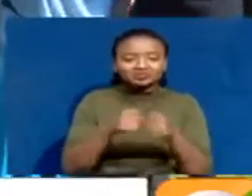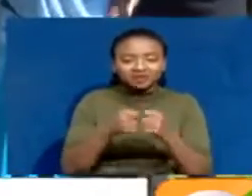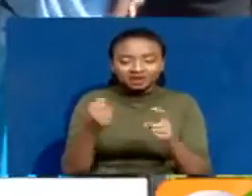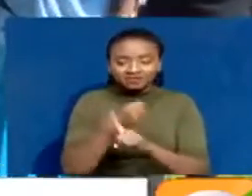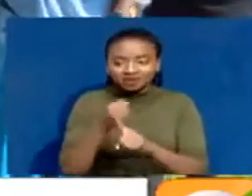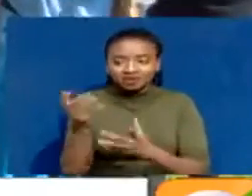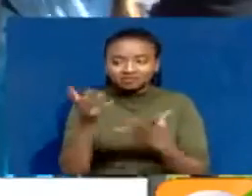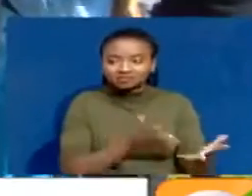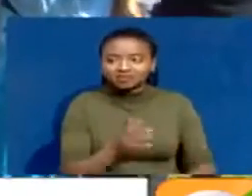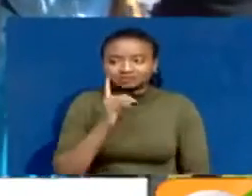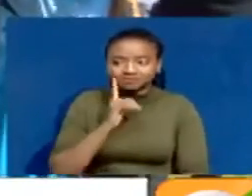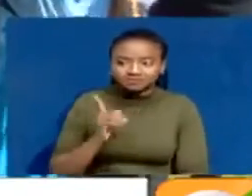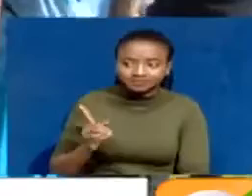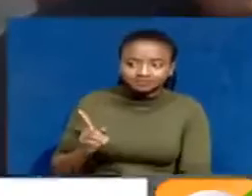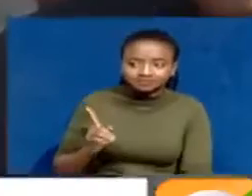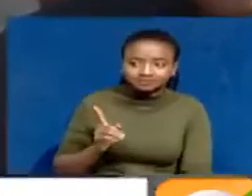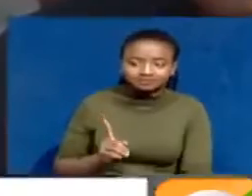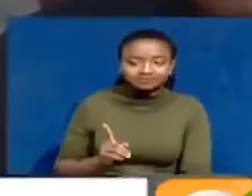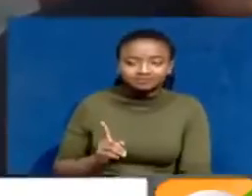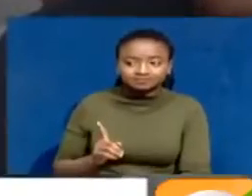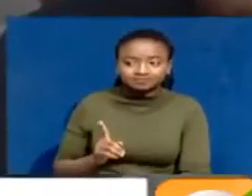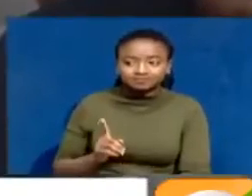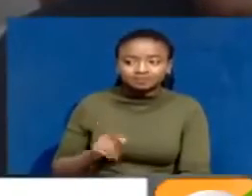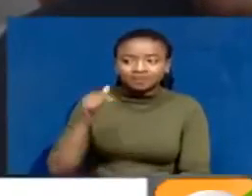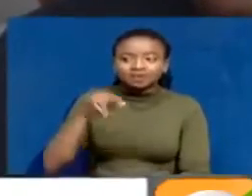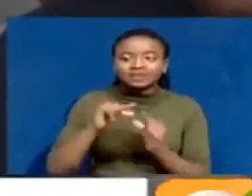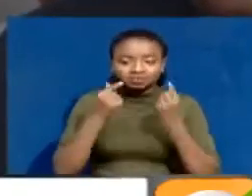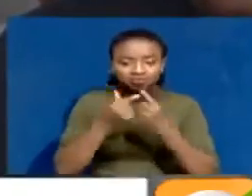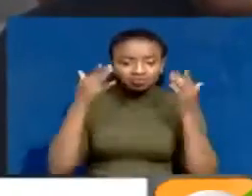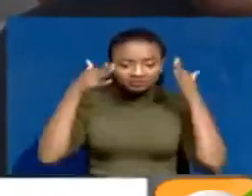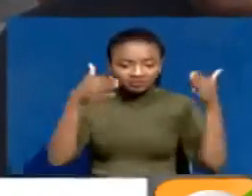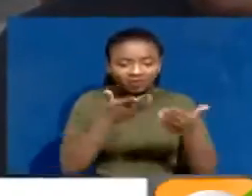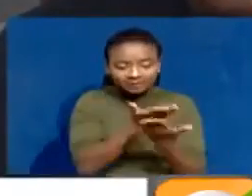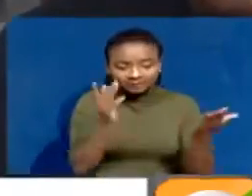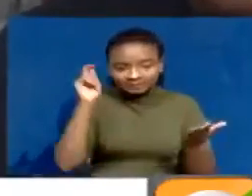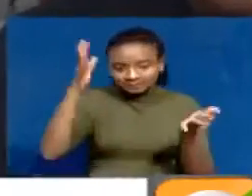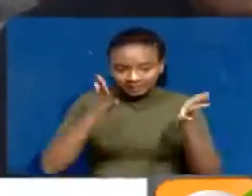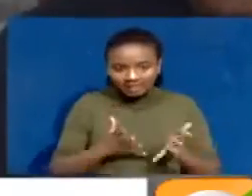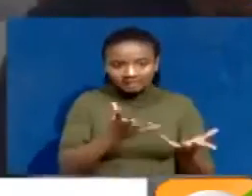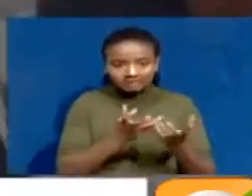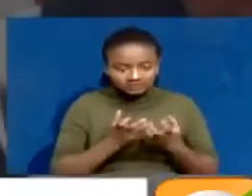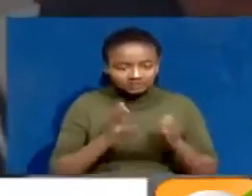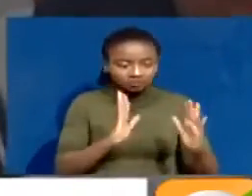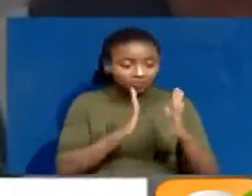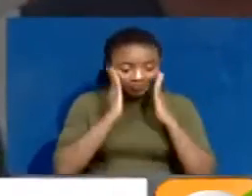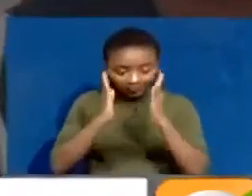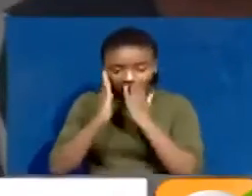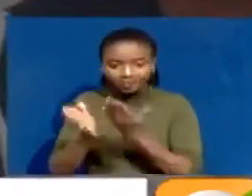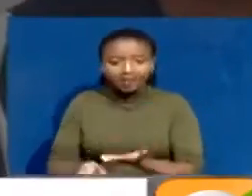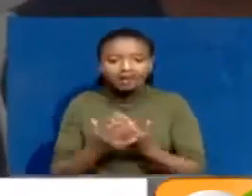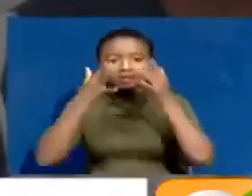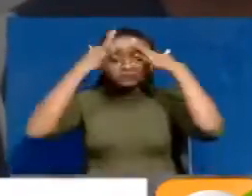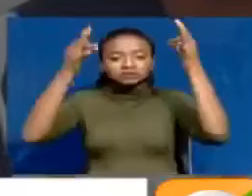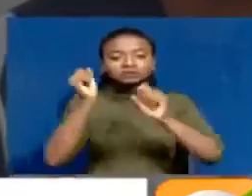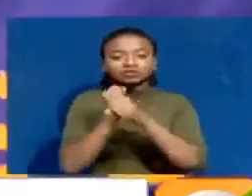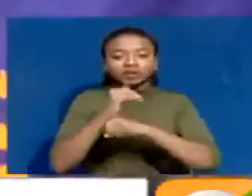Struggle the real! Strugglers Movement! Struggle the real! This movement stems for the need for Kenyans to be heard and shape the decision-making processes